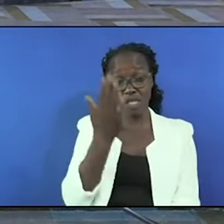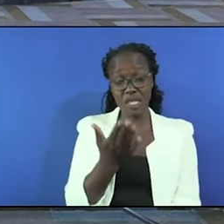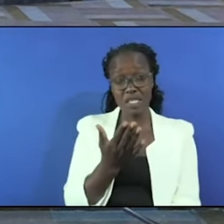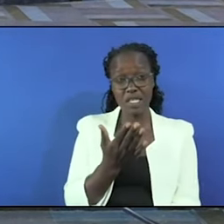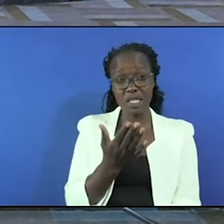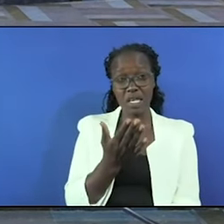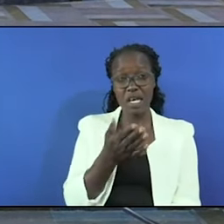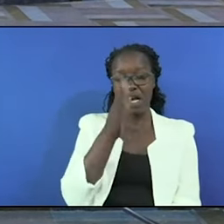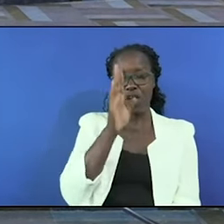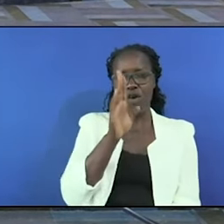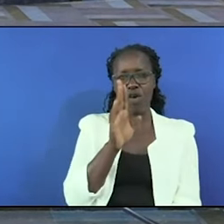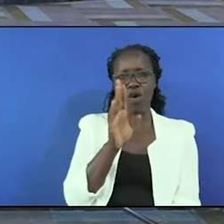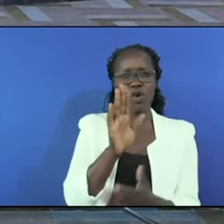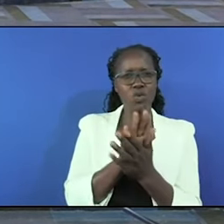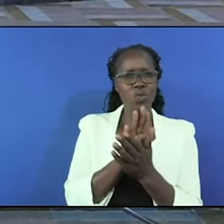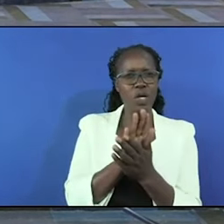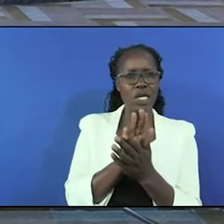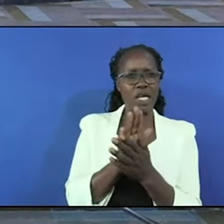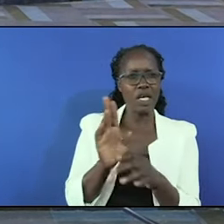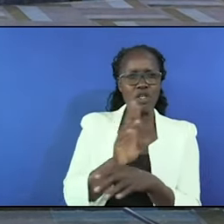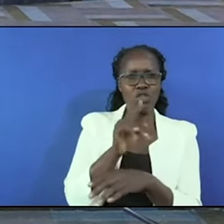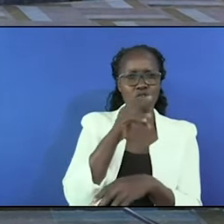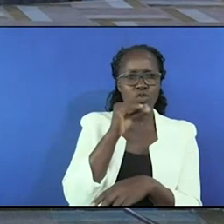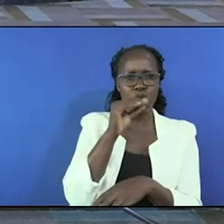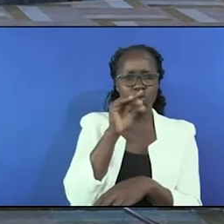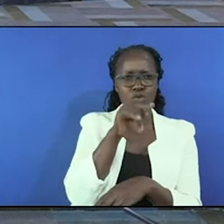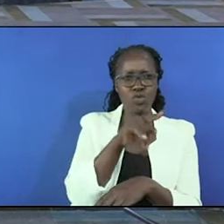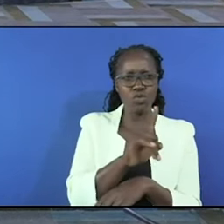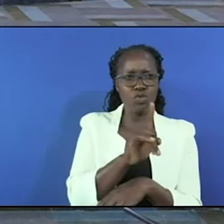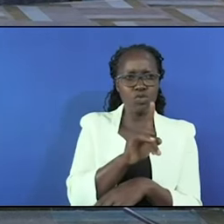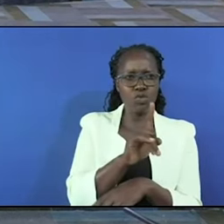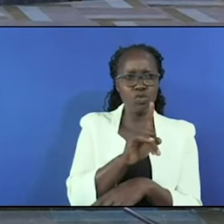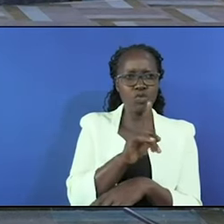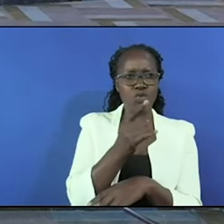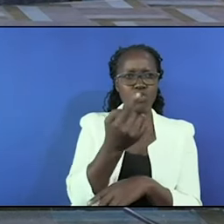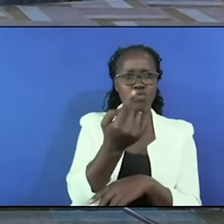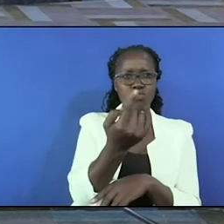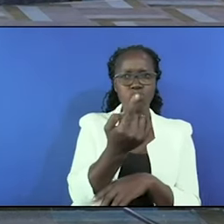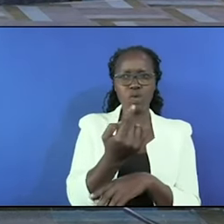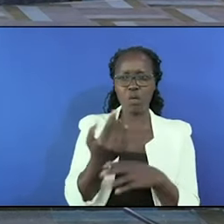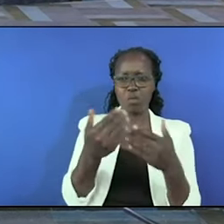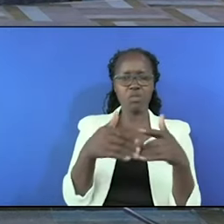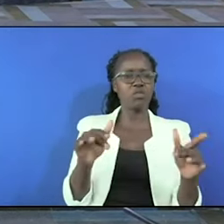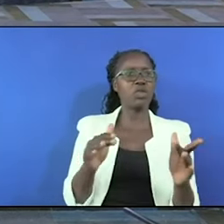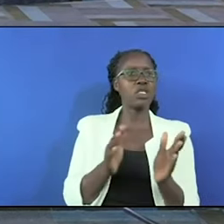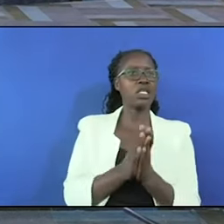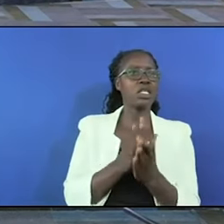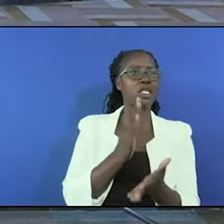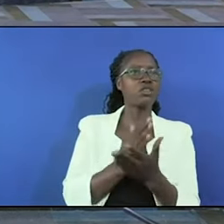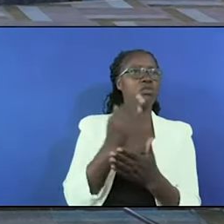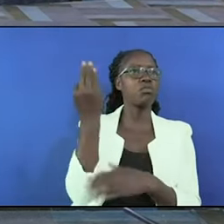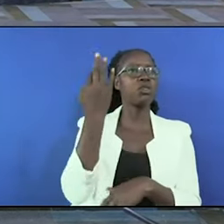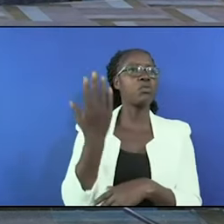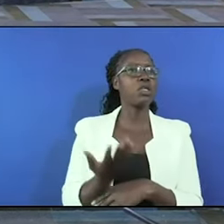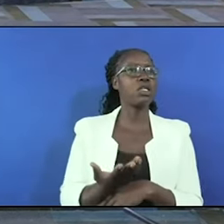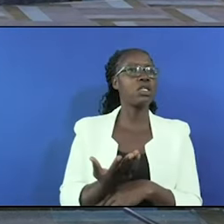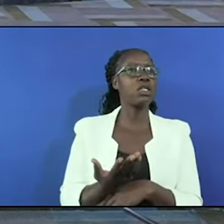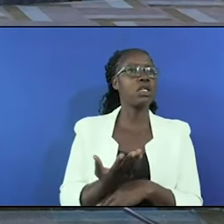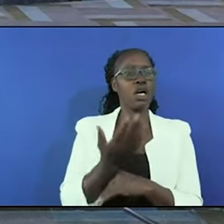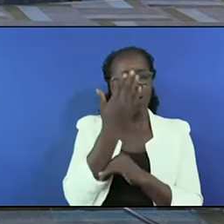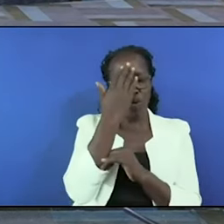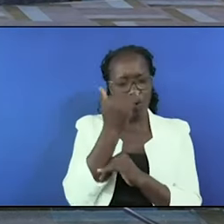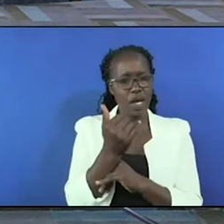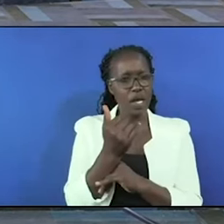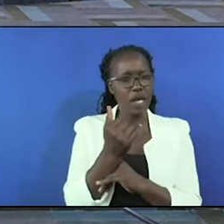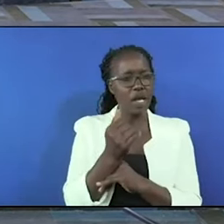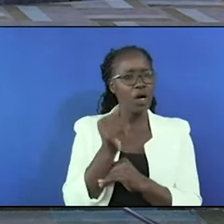Do you know that God will stop for you, just you? And if you start coming in front here even now, I will stop my sermon. Because why